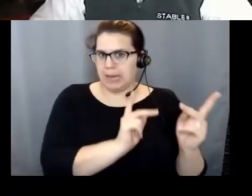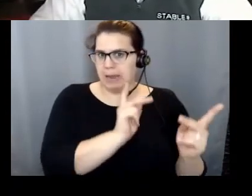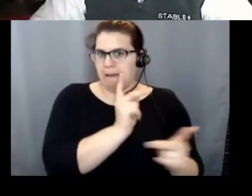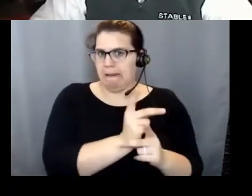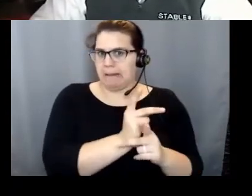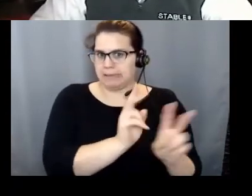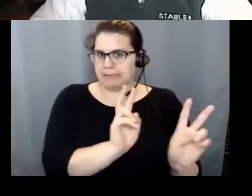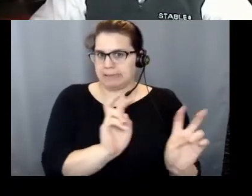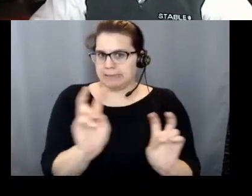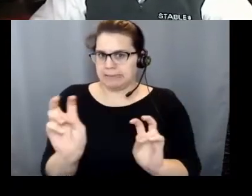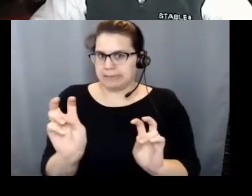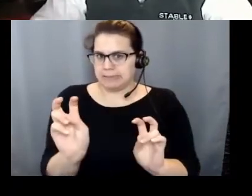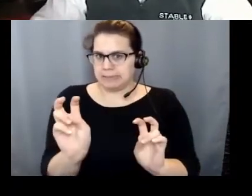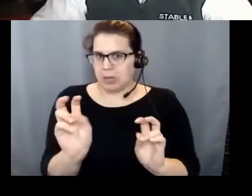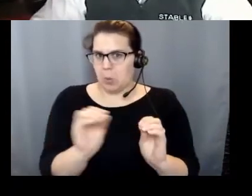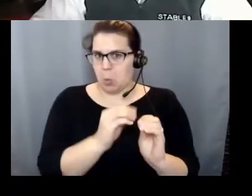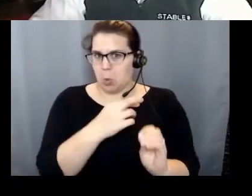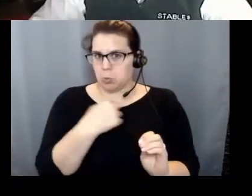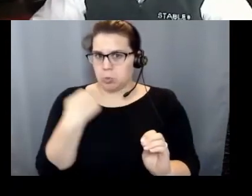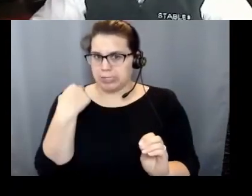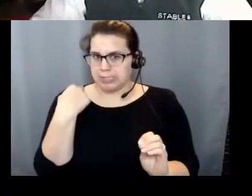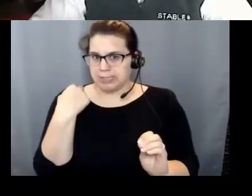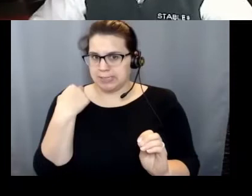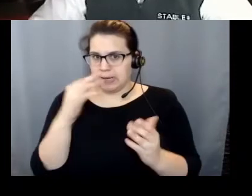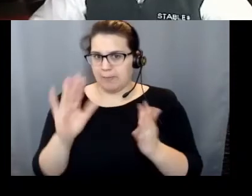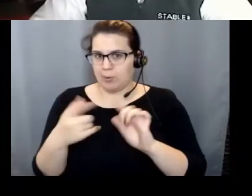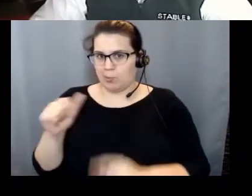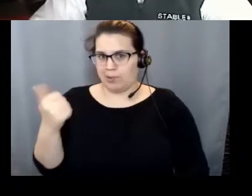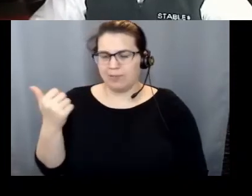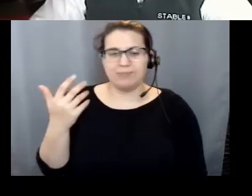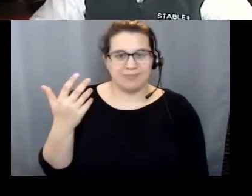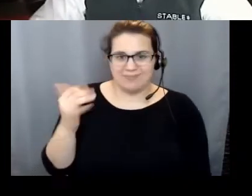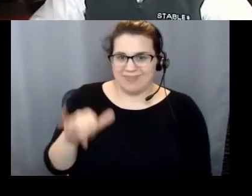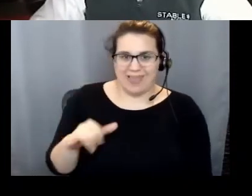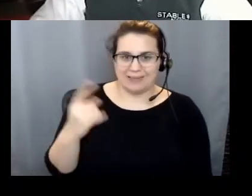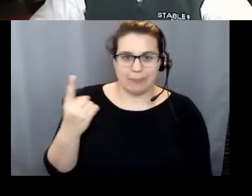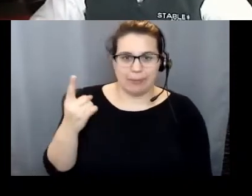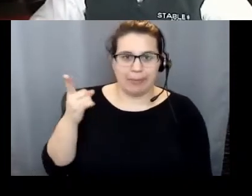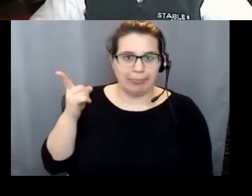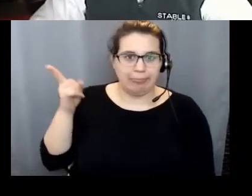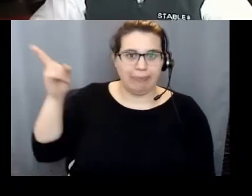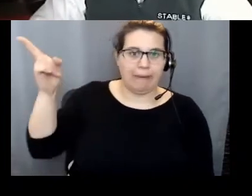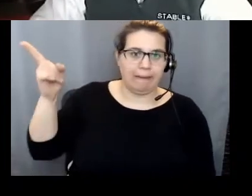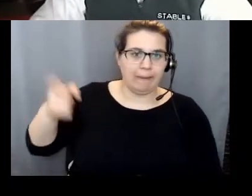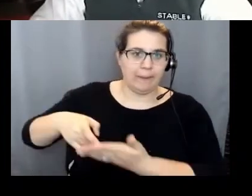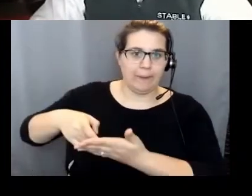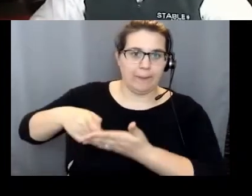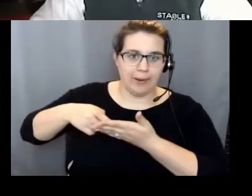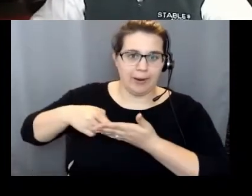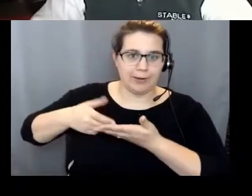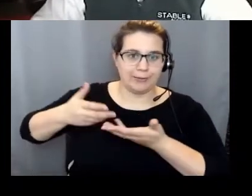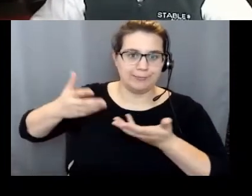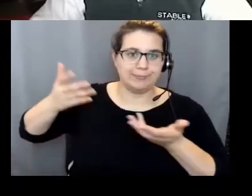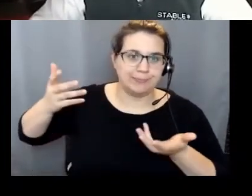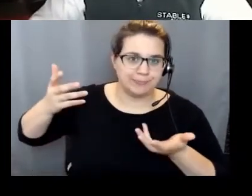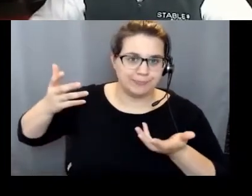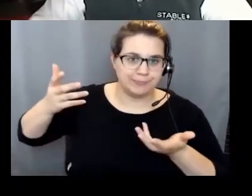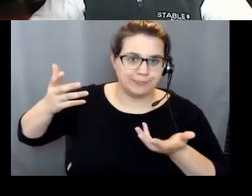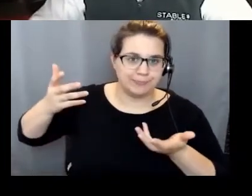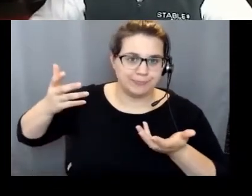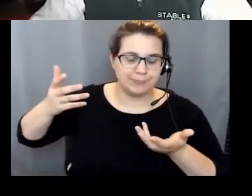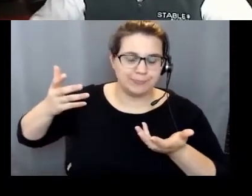present a little bit more of a risk than others. So this is just simply something that they require us to ask, which goes into